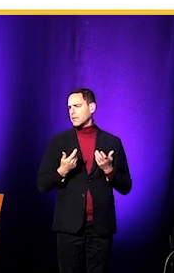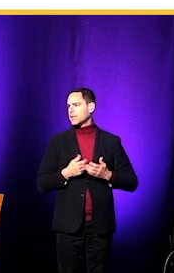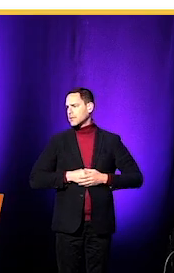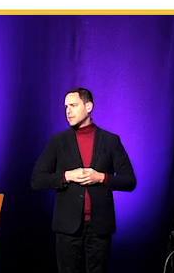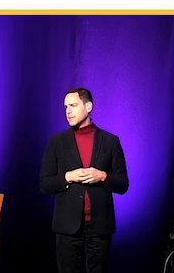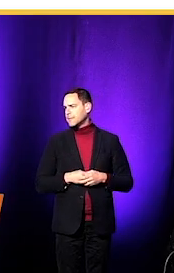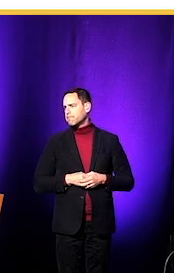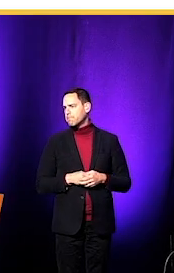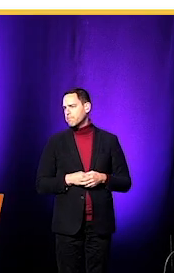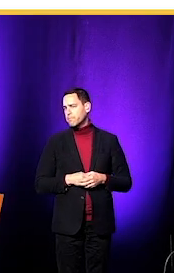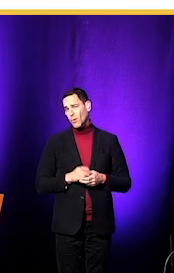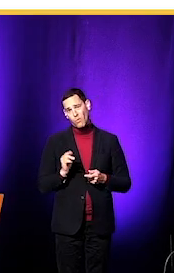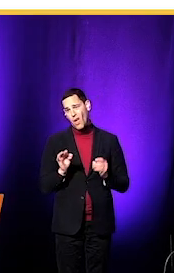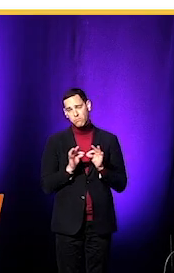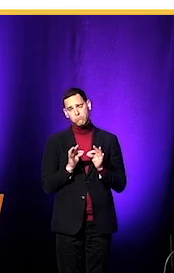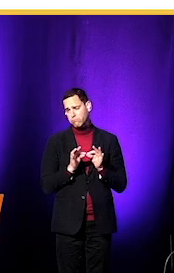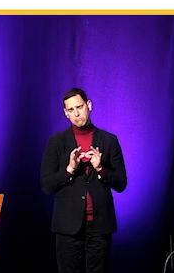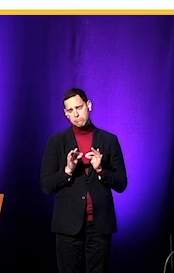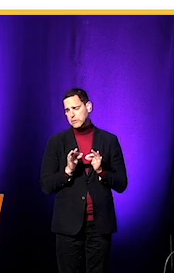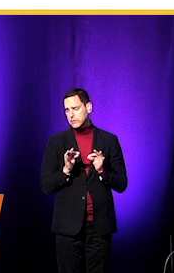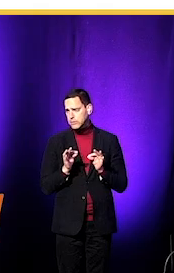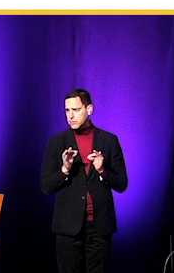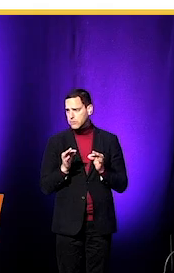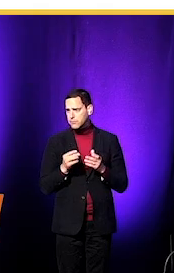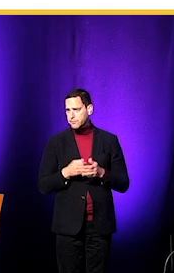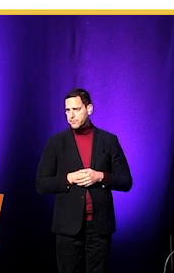That was key, yes.